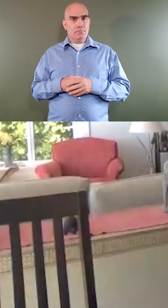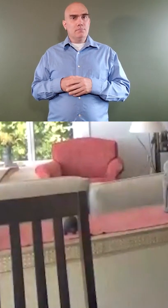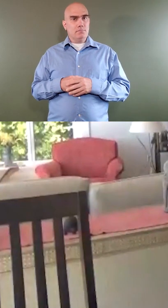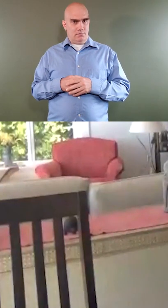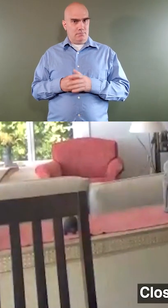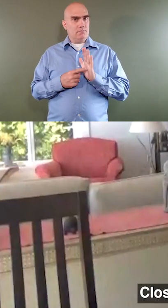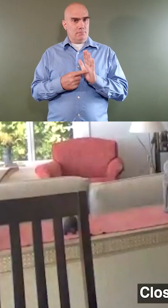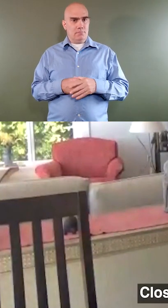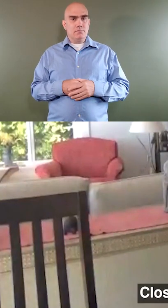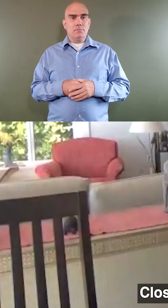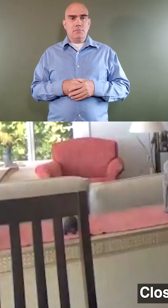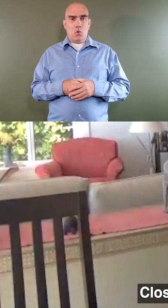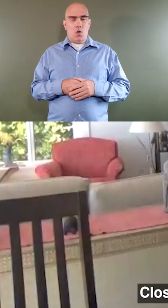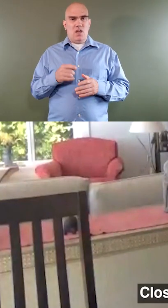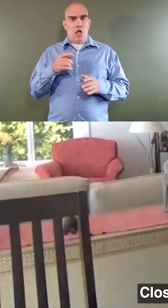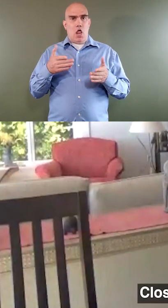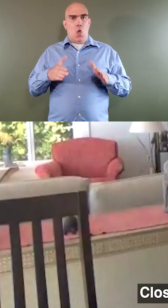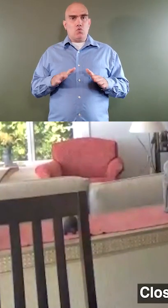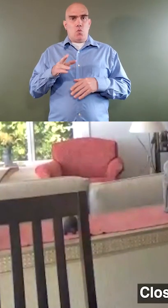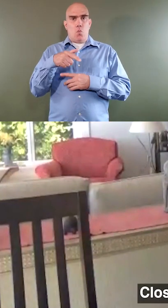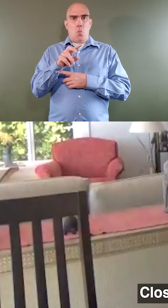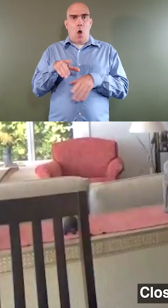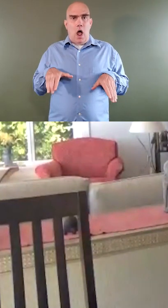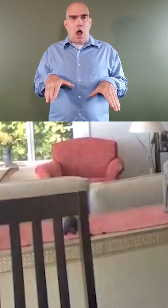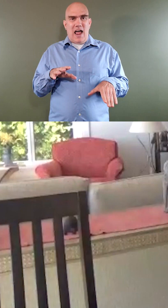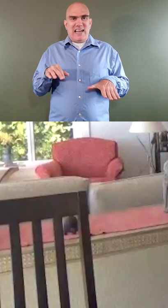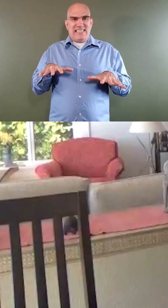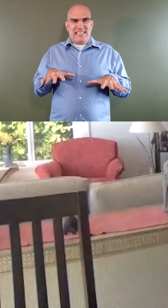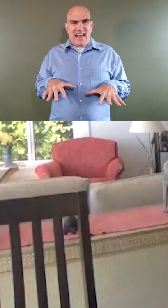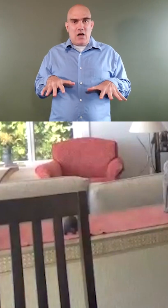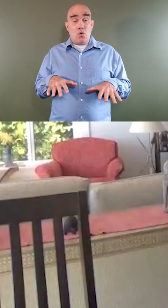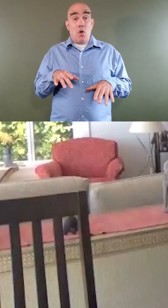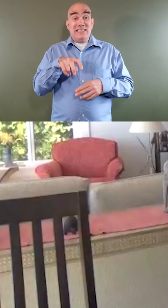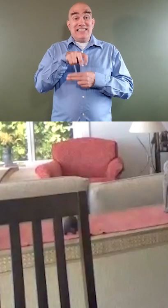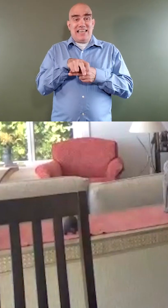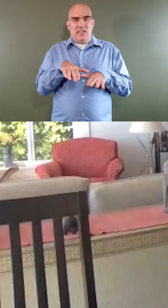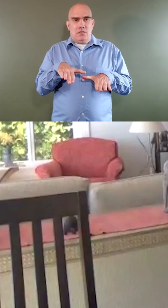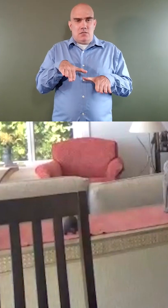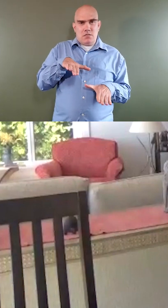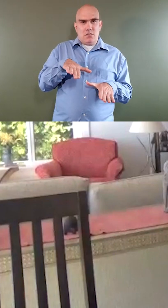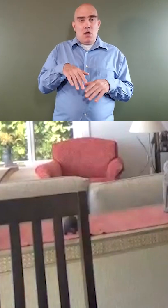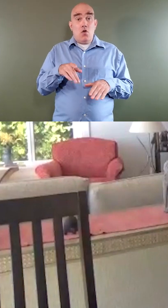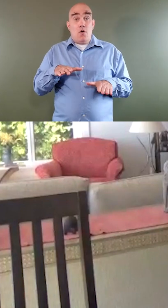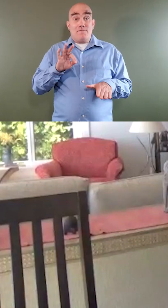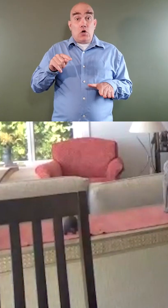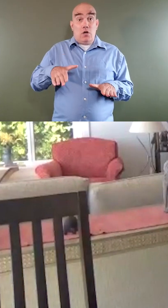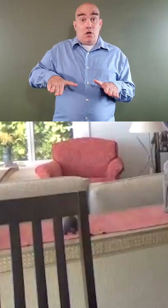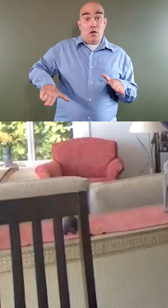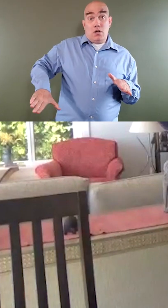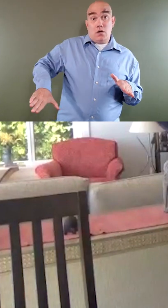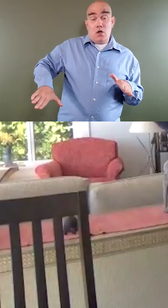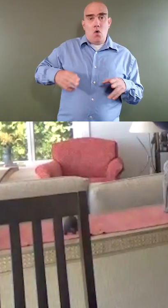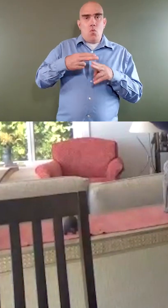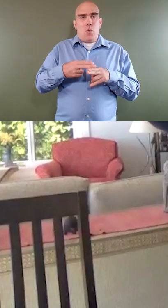into your closing the squat and sinking down and pushing off that foot and transferring the